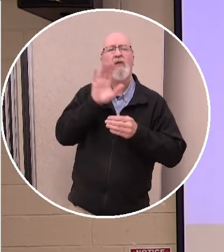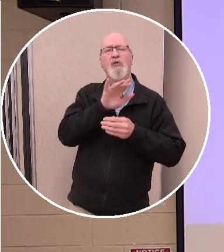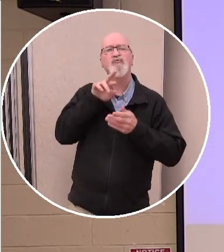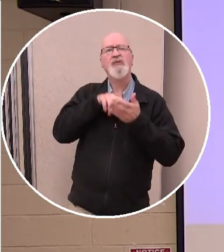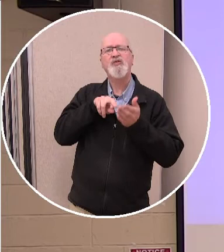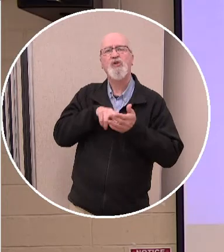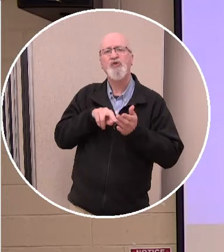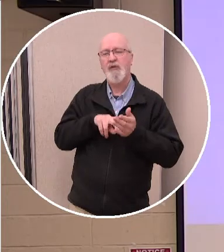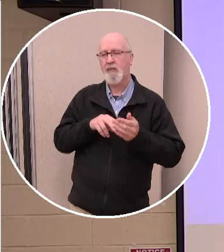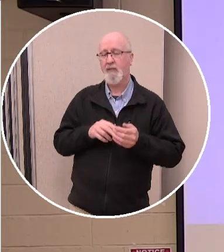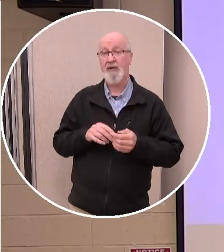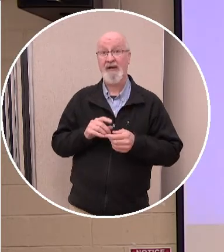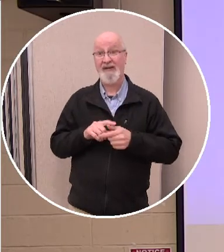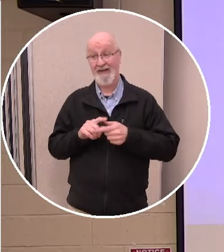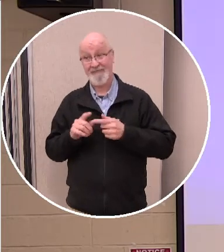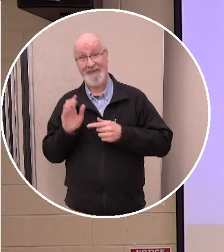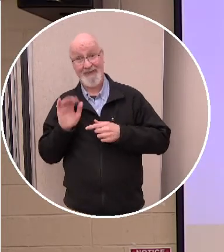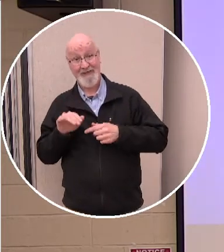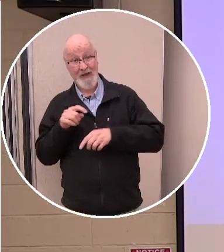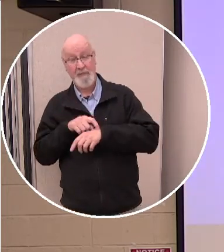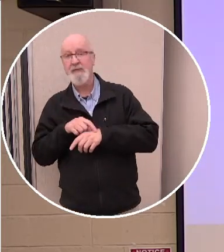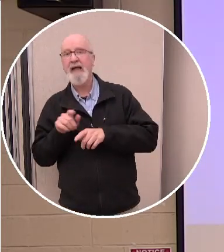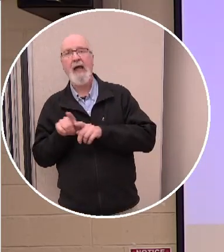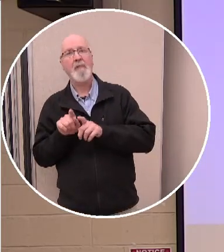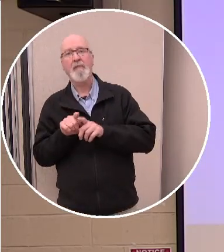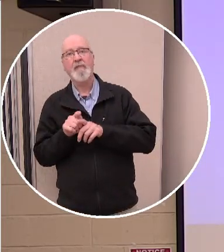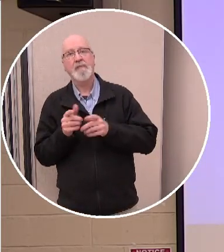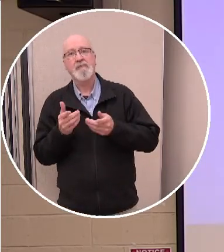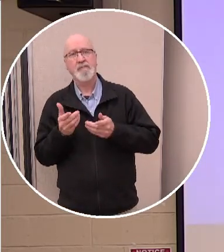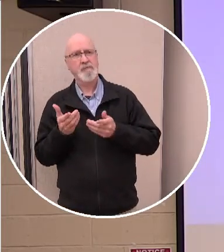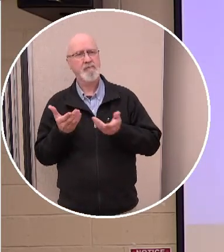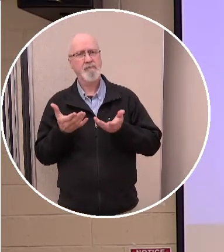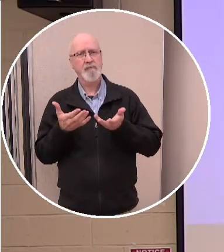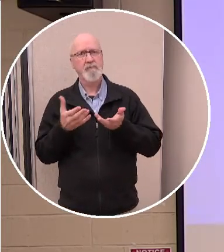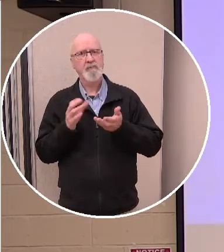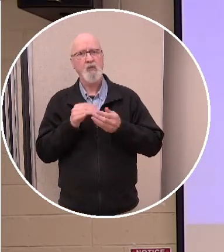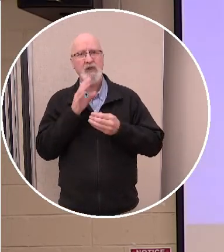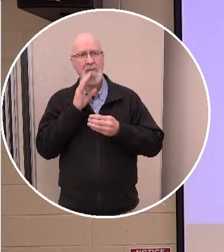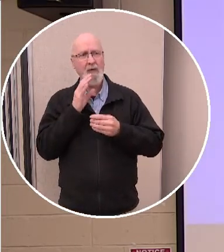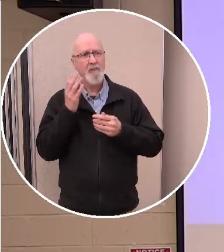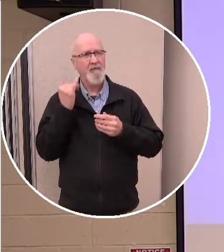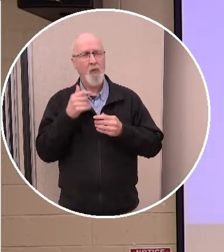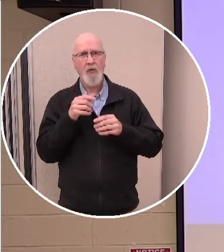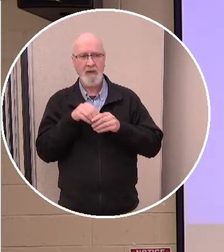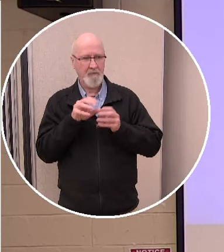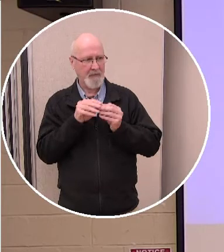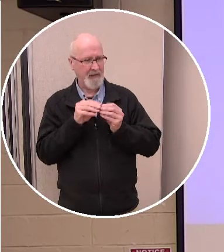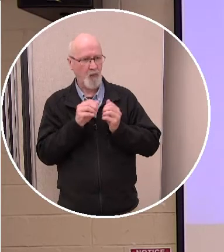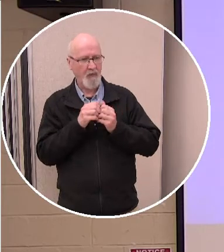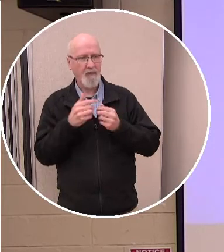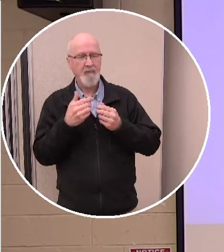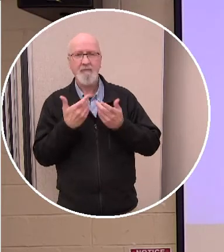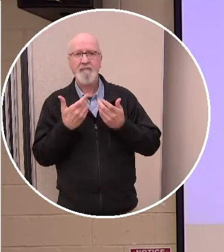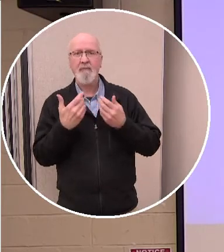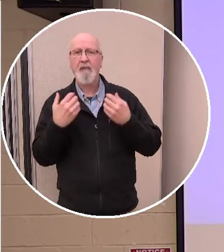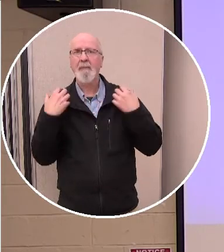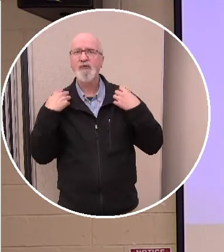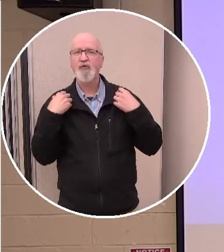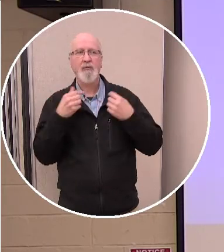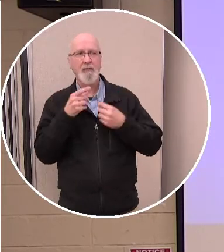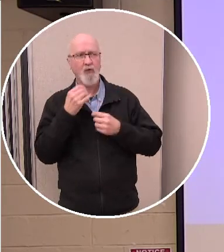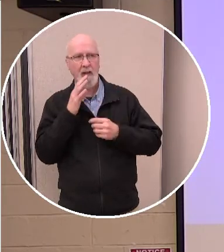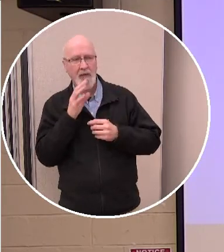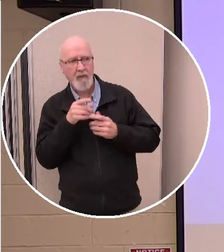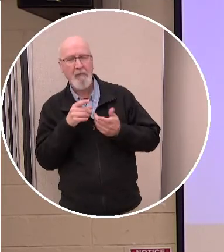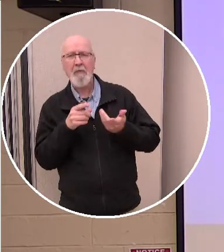we will have the opportunity, which was clearly outlined in that meeting by the minister, that at that time we can